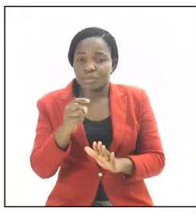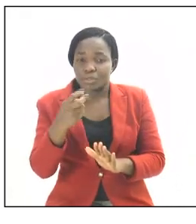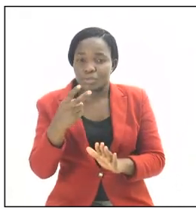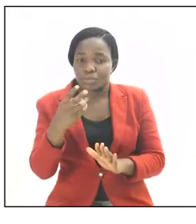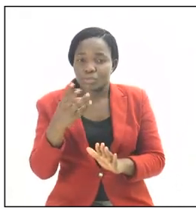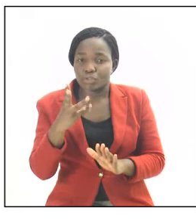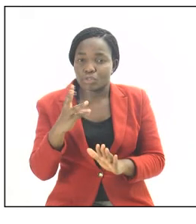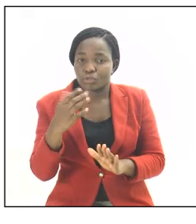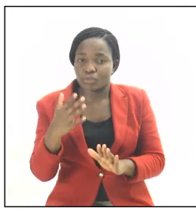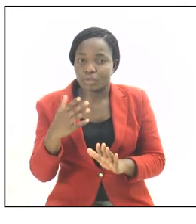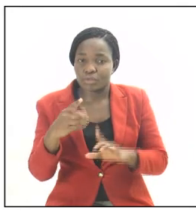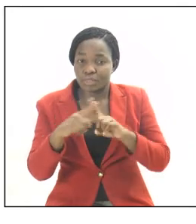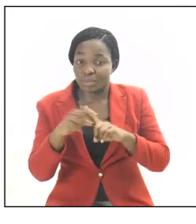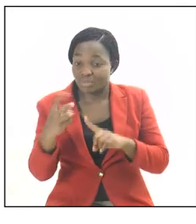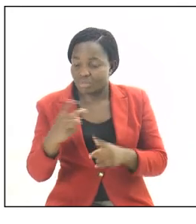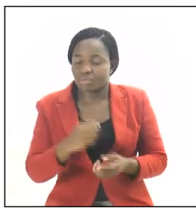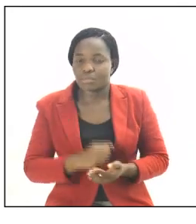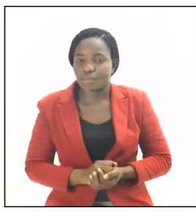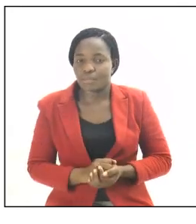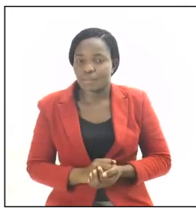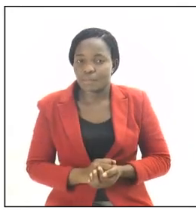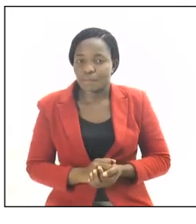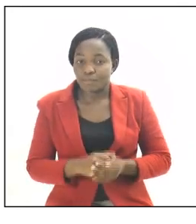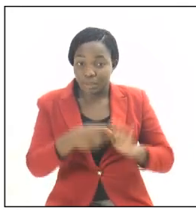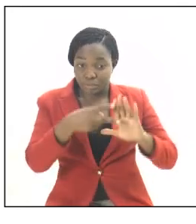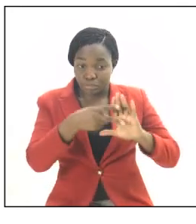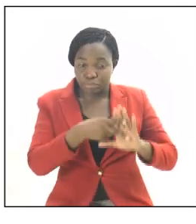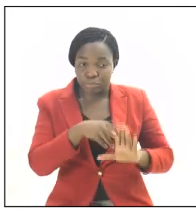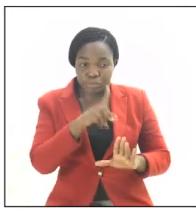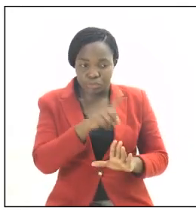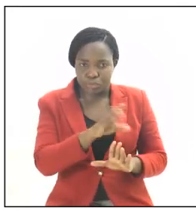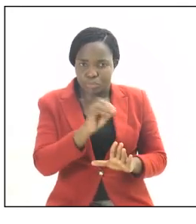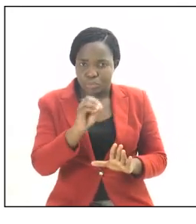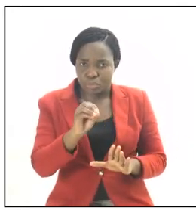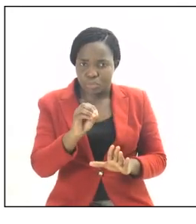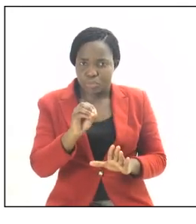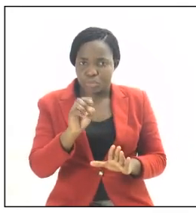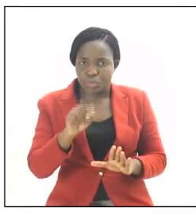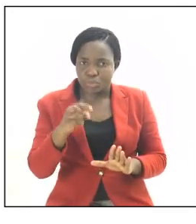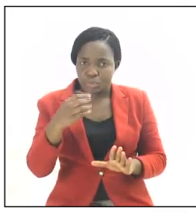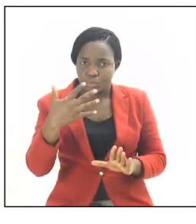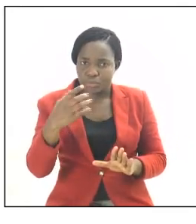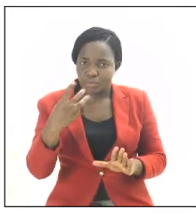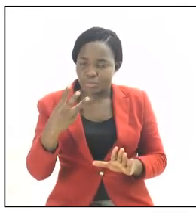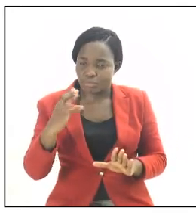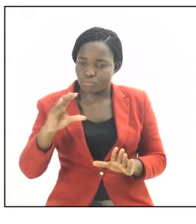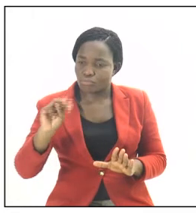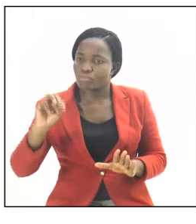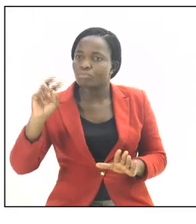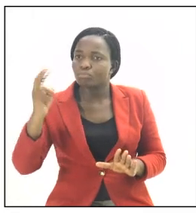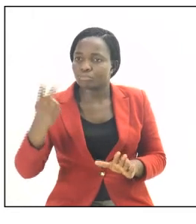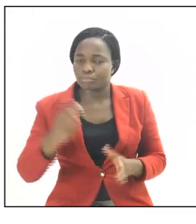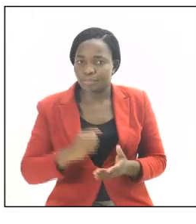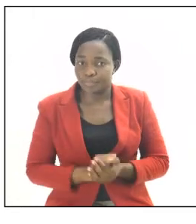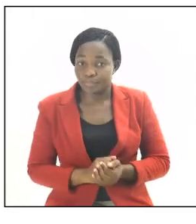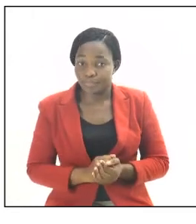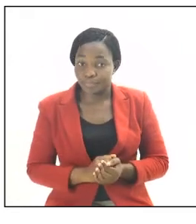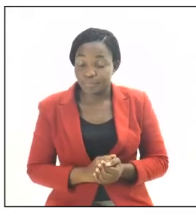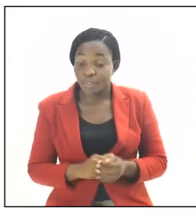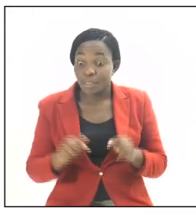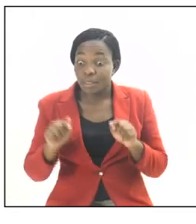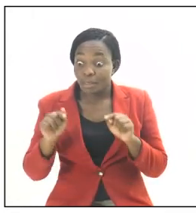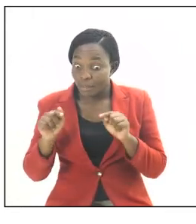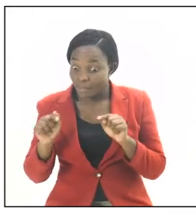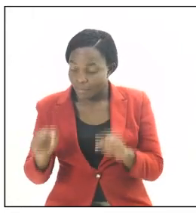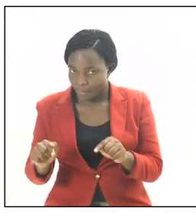2, which gives us 100.53 centimeters squared. And only now do